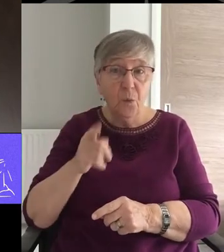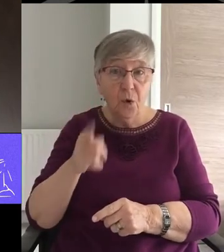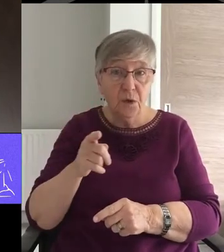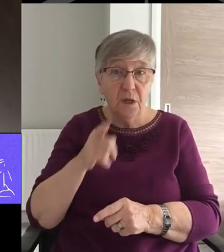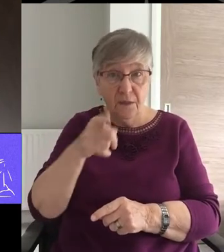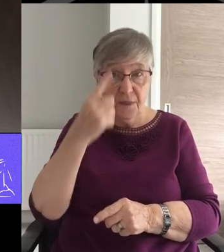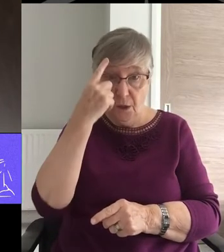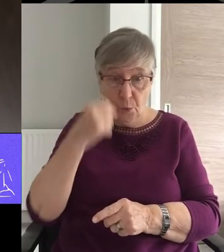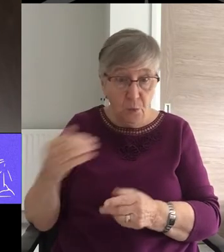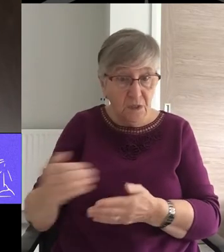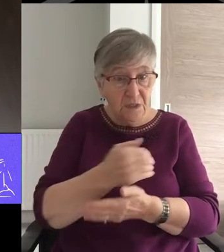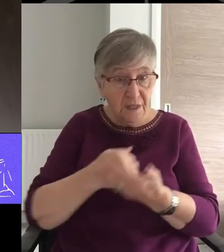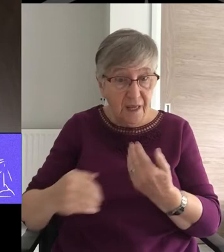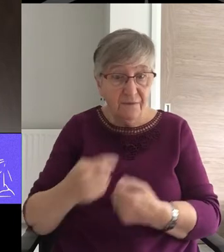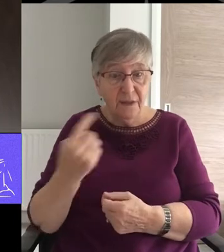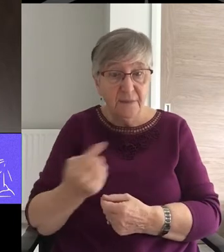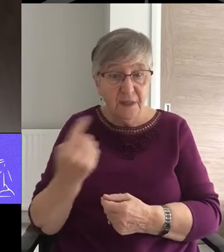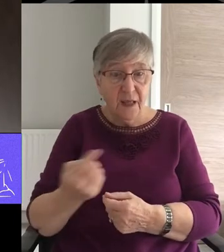saved themselves.